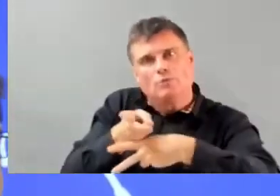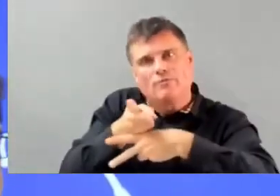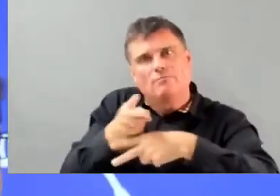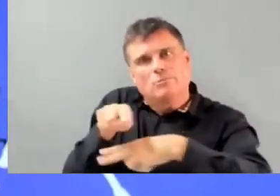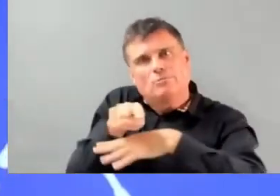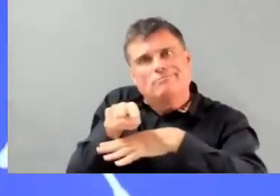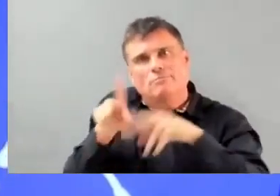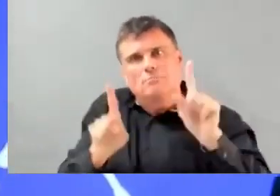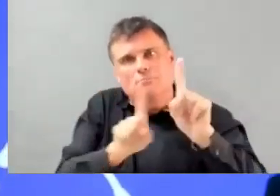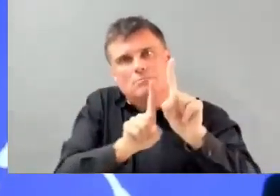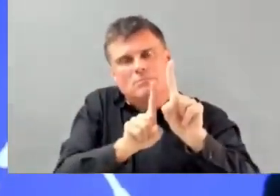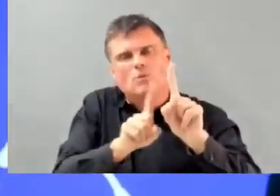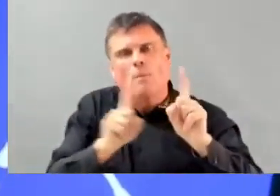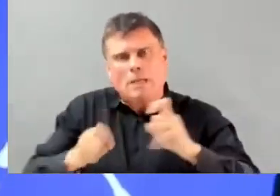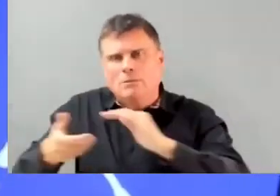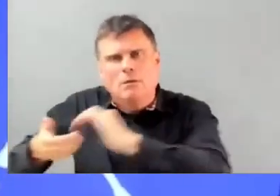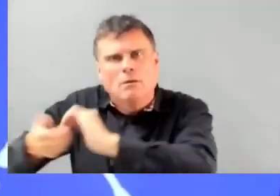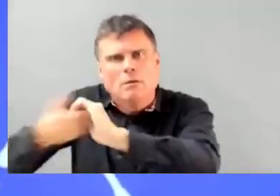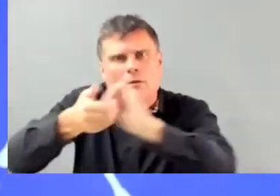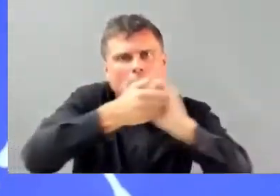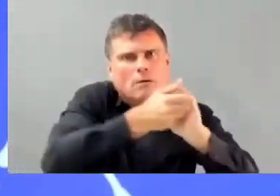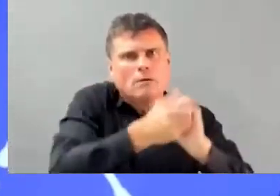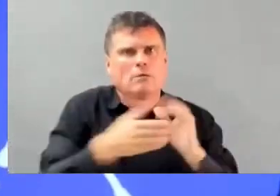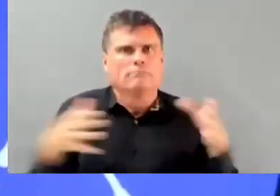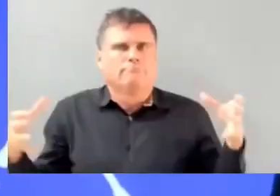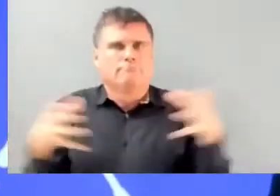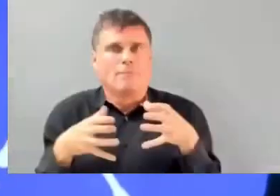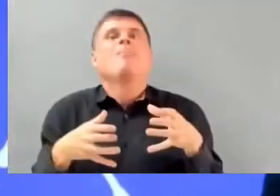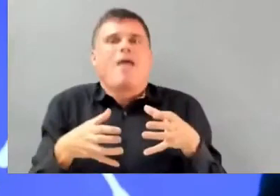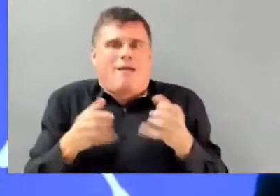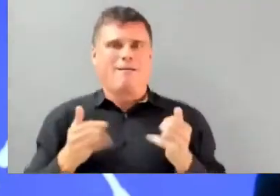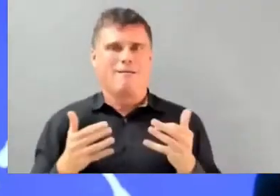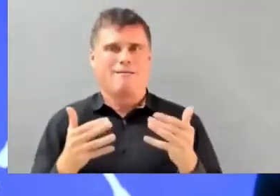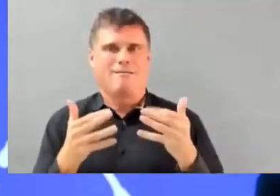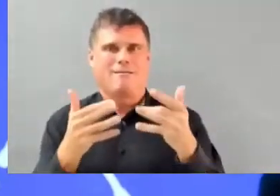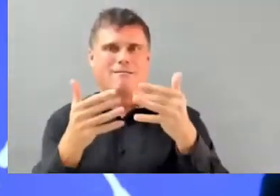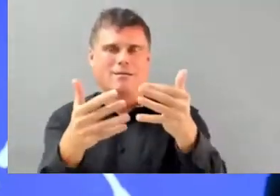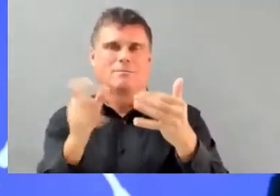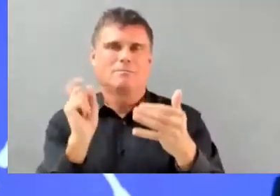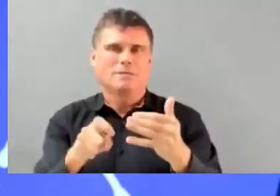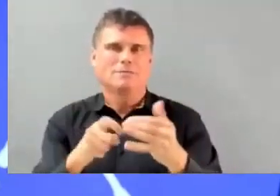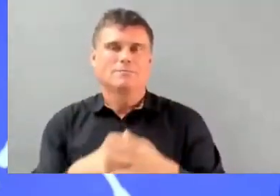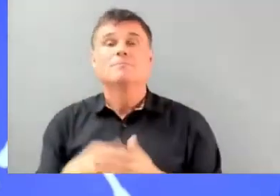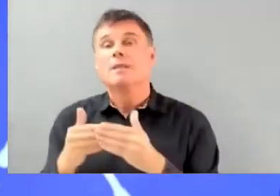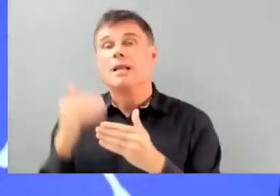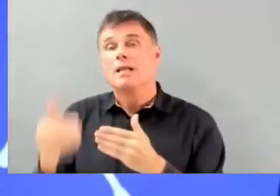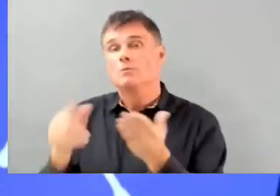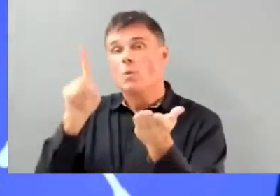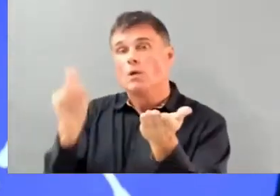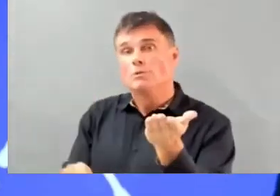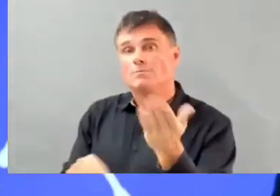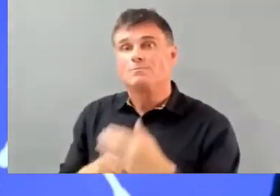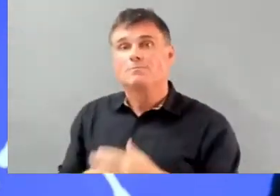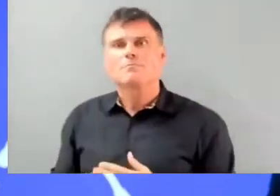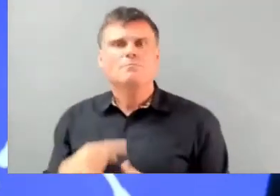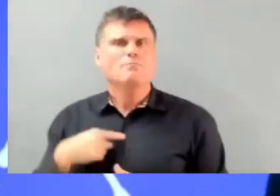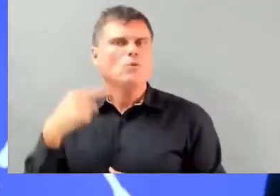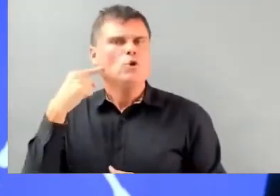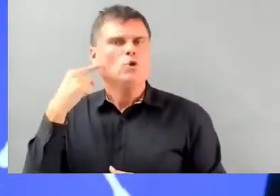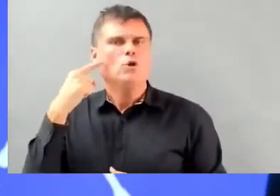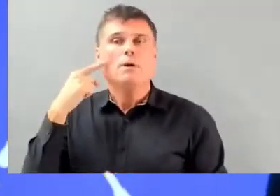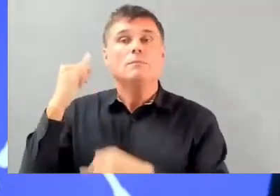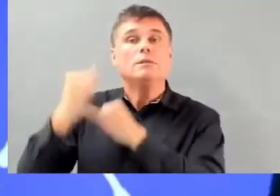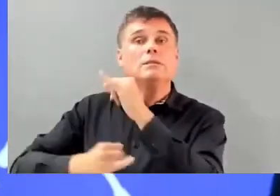that. My second question, we've heard from several internationally educated doctors who described the